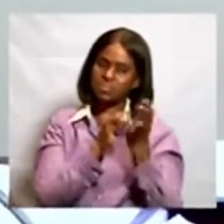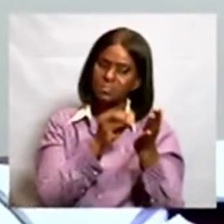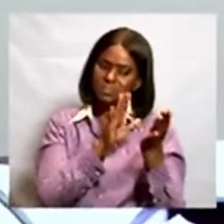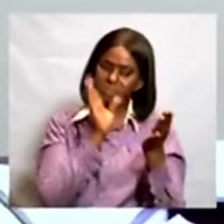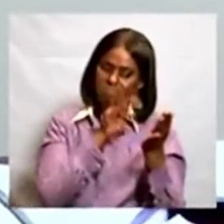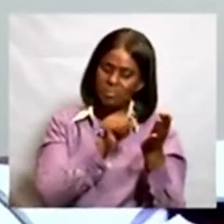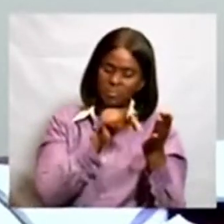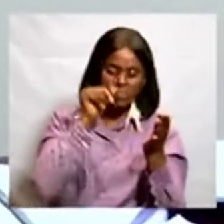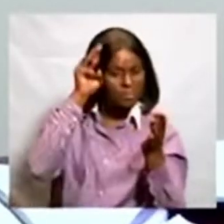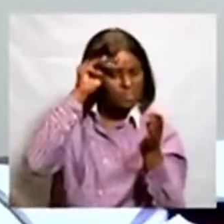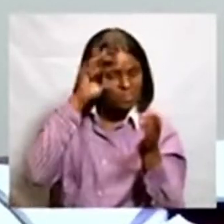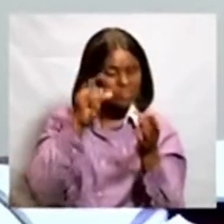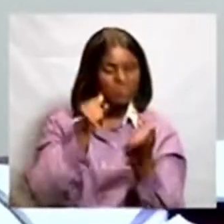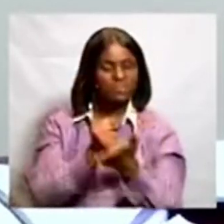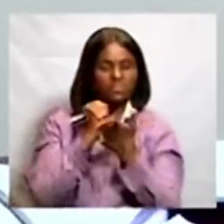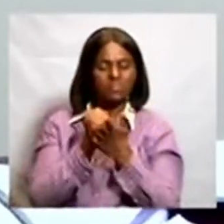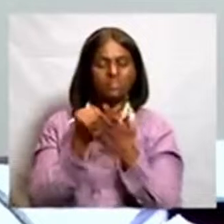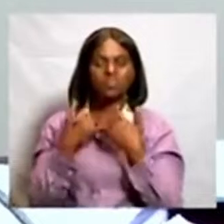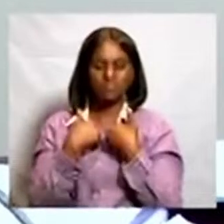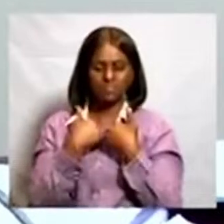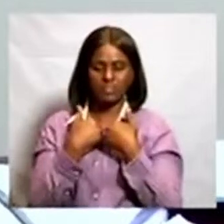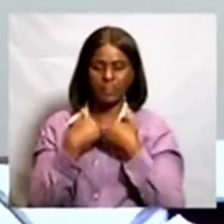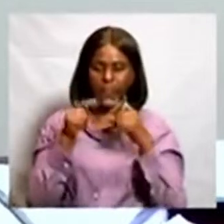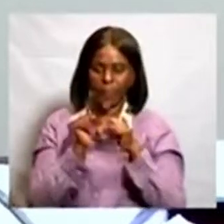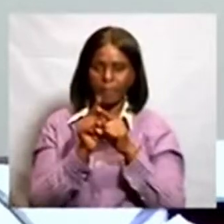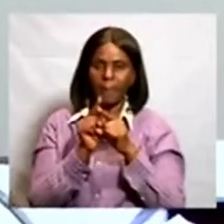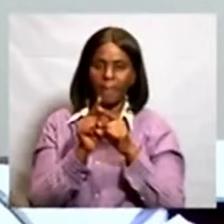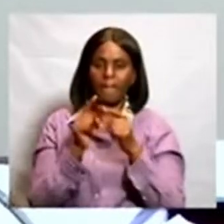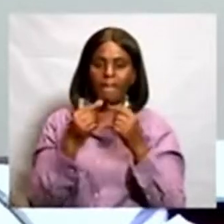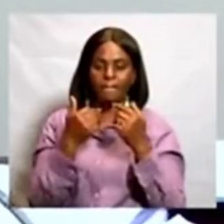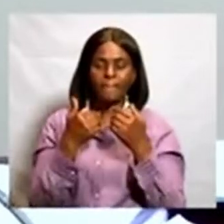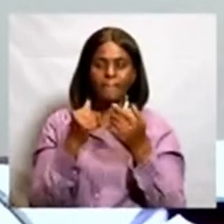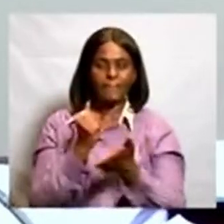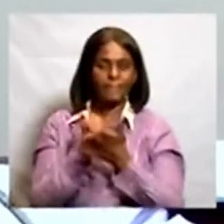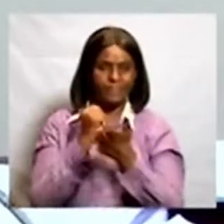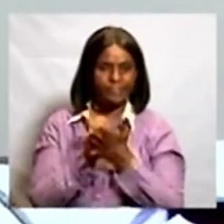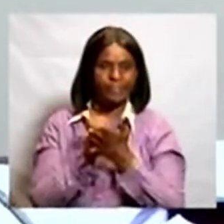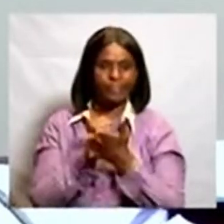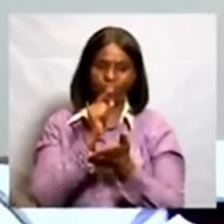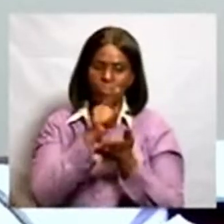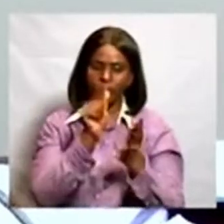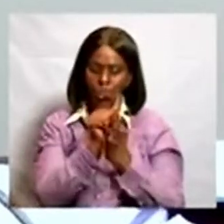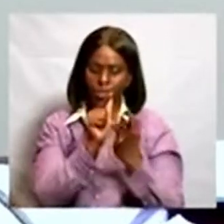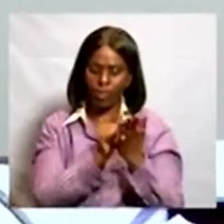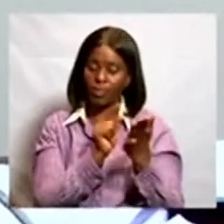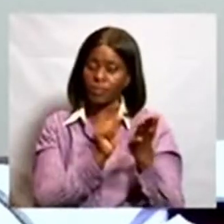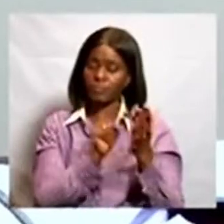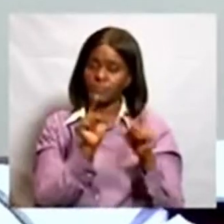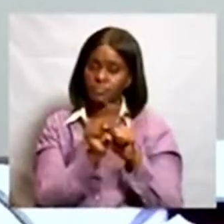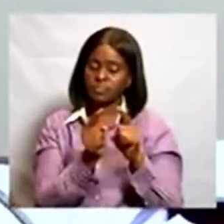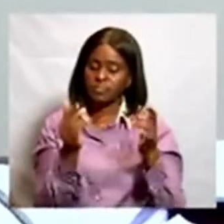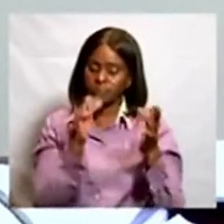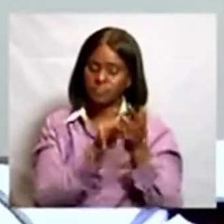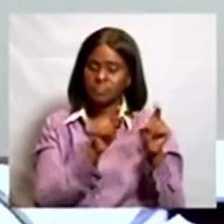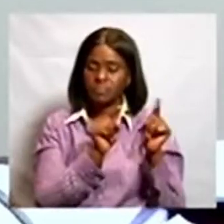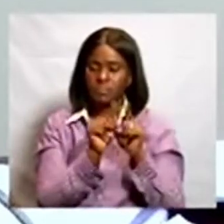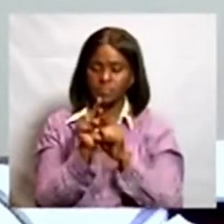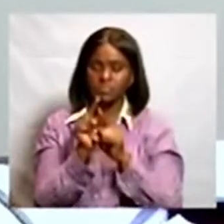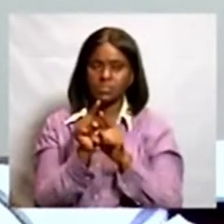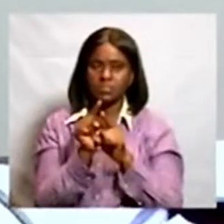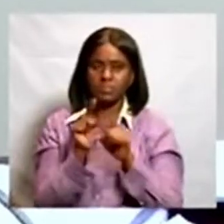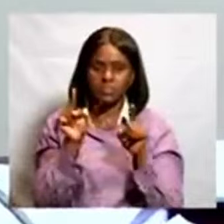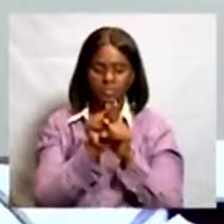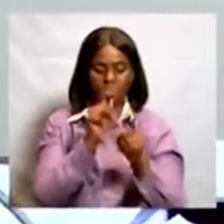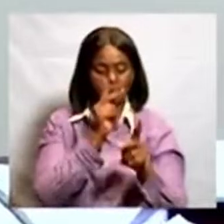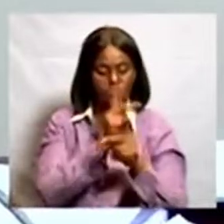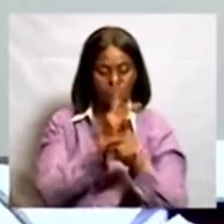by the minister to help in carrying them out this Act. And also